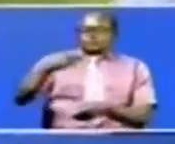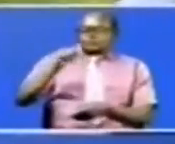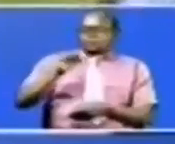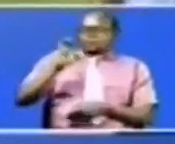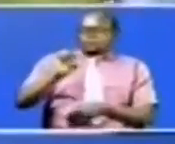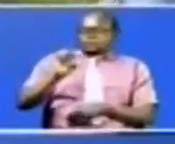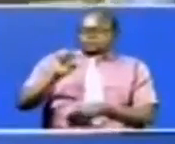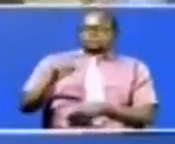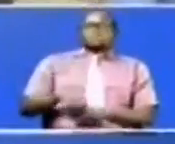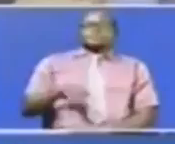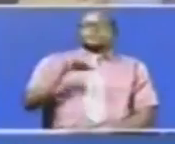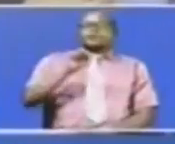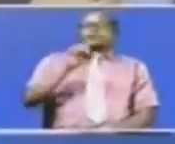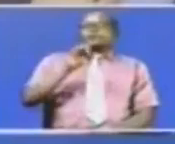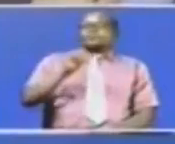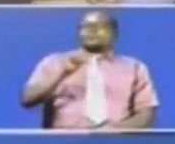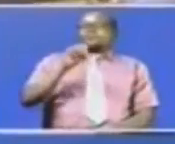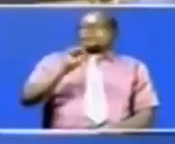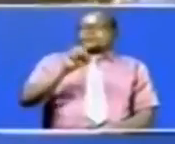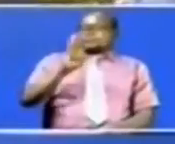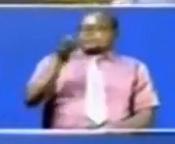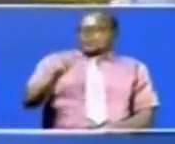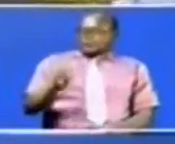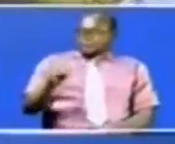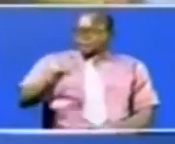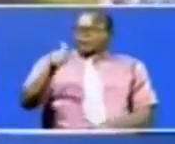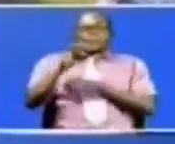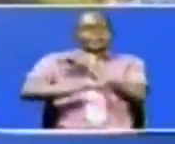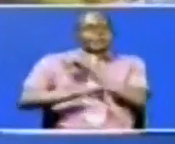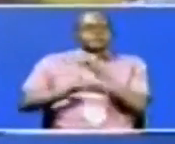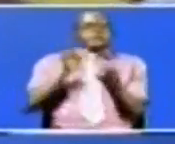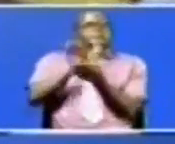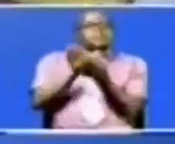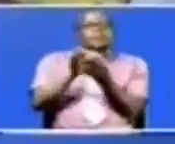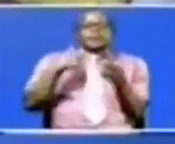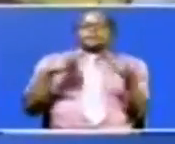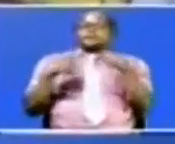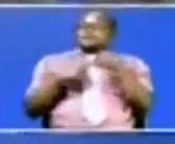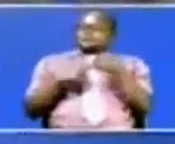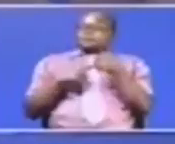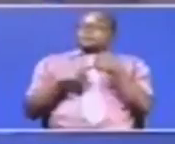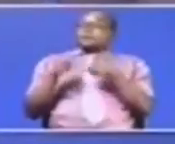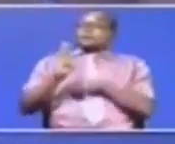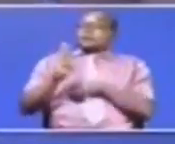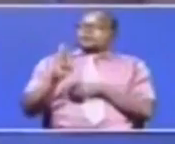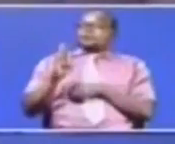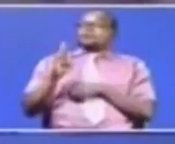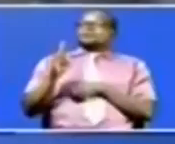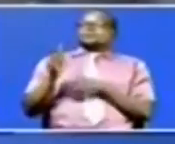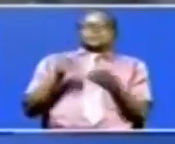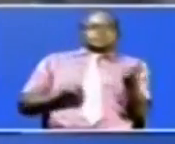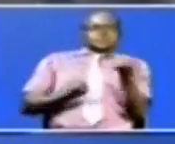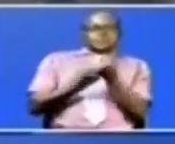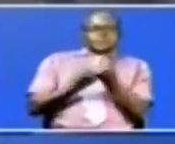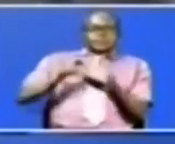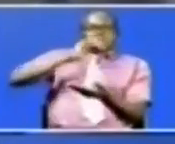SBM, a Mauritian bank which is behind the acquisition, has invested 6 billion shillings in a bid to recapitalize the bank. The